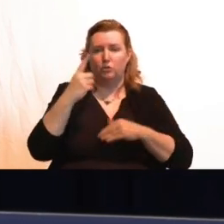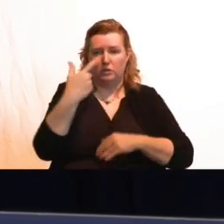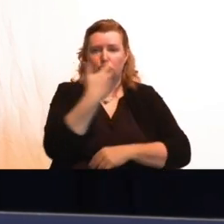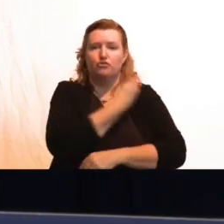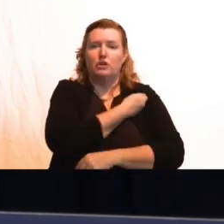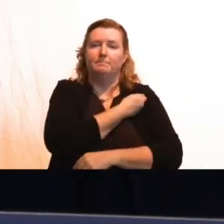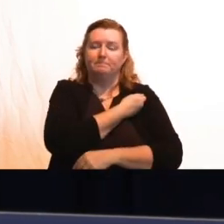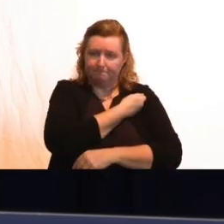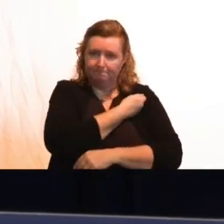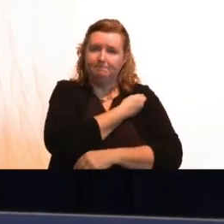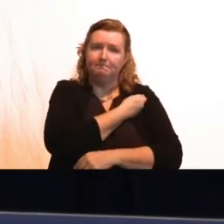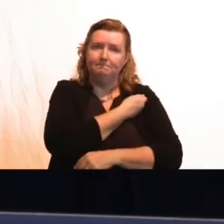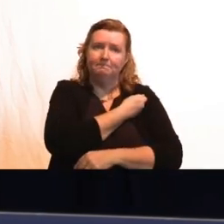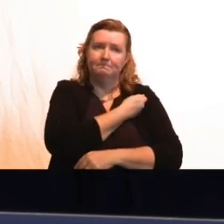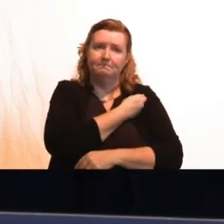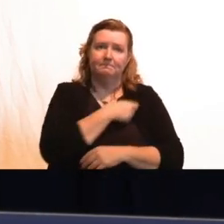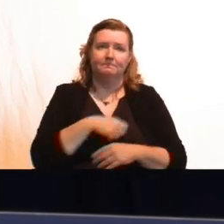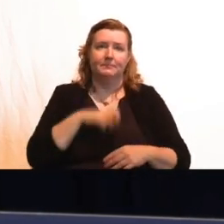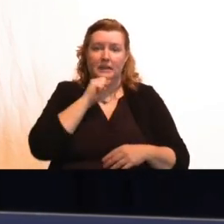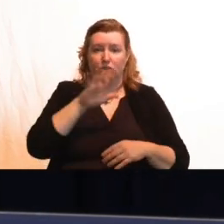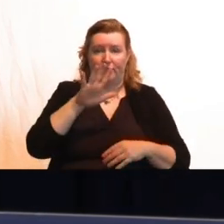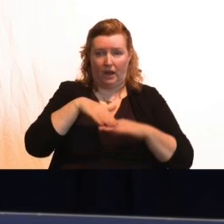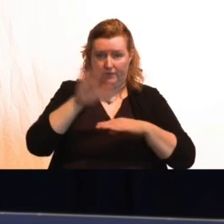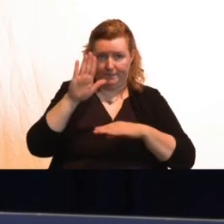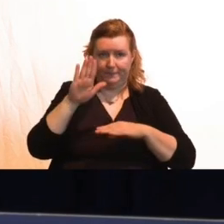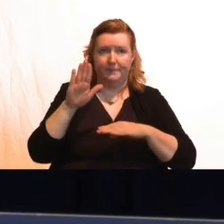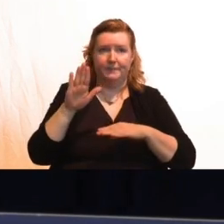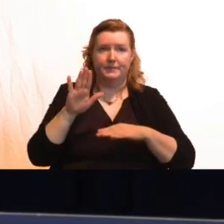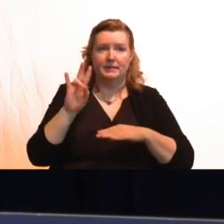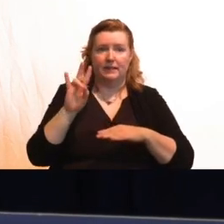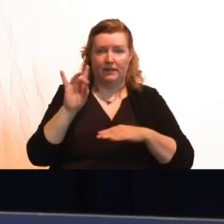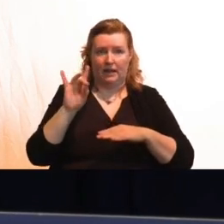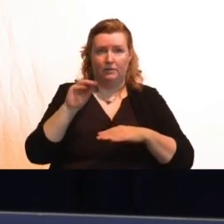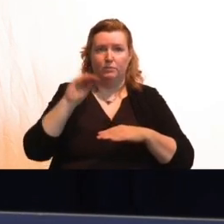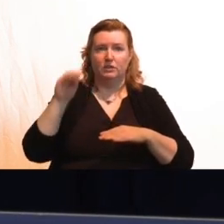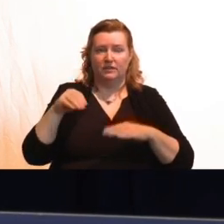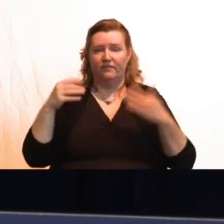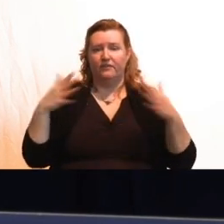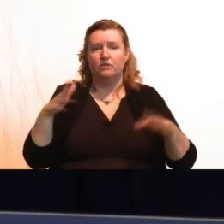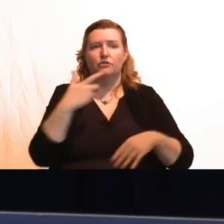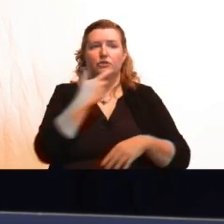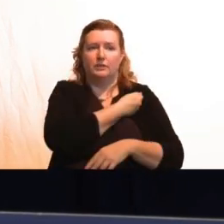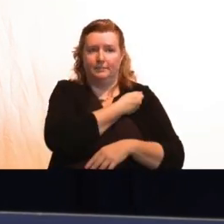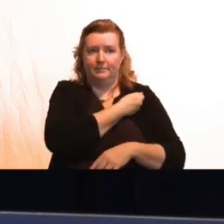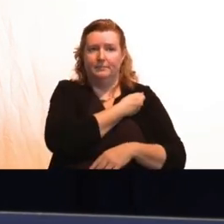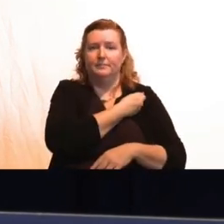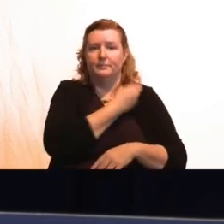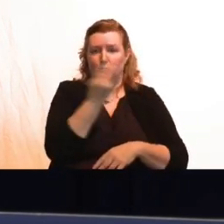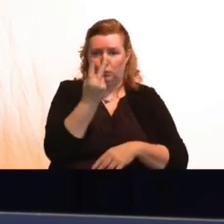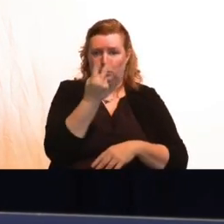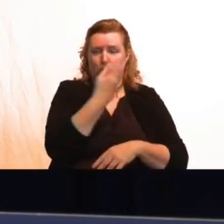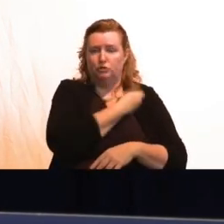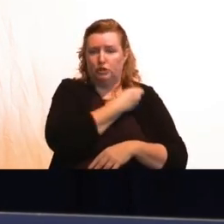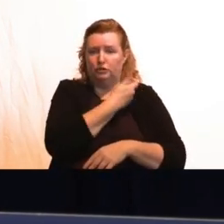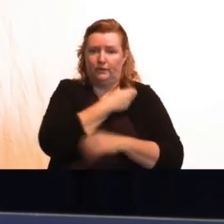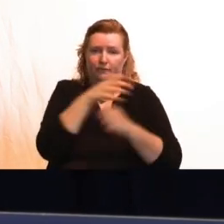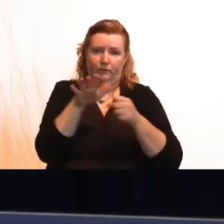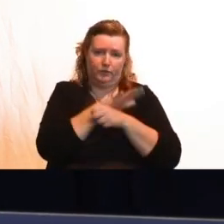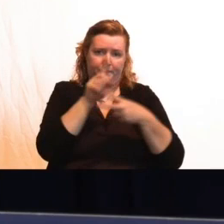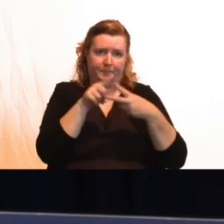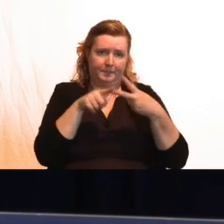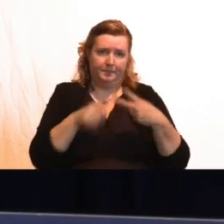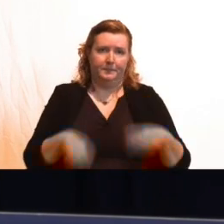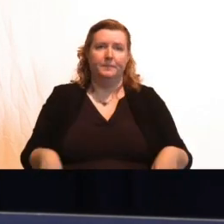primary series, and 54% of those who are eligible are boosted. So now the challenge before